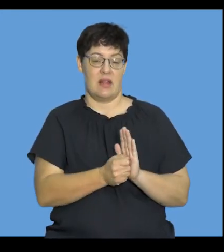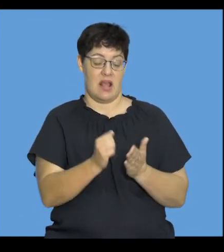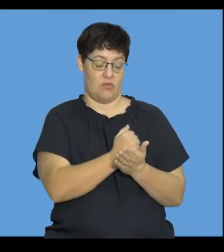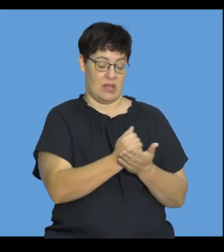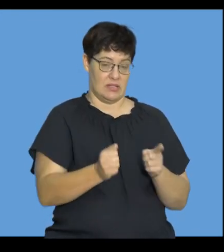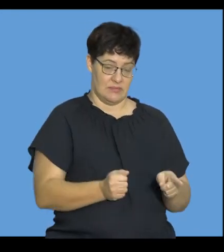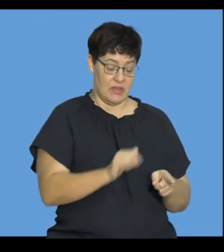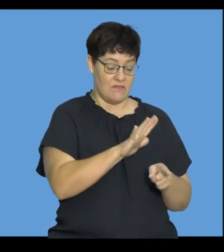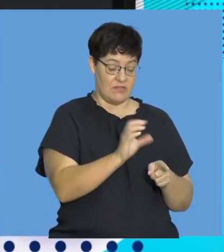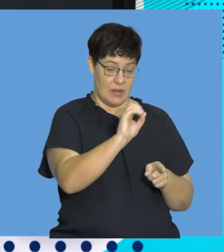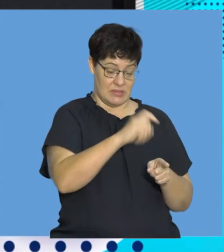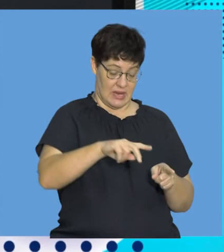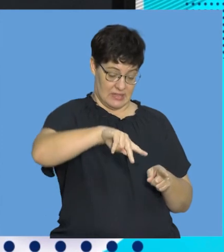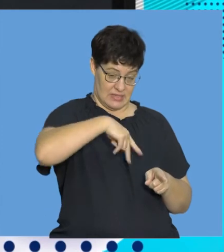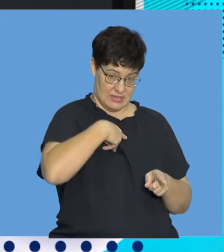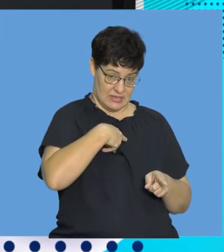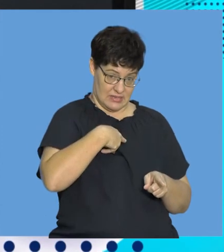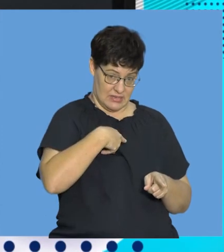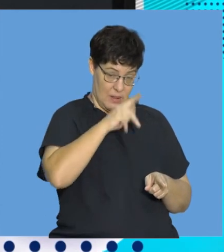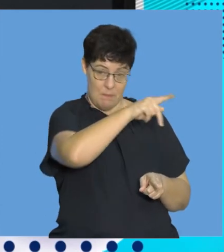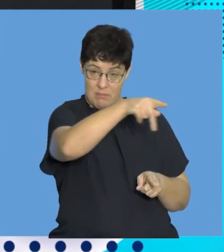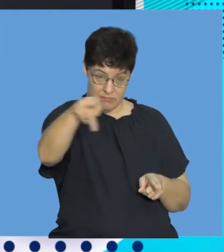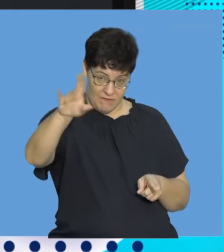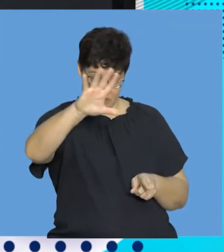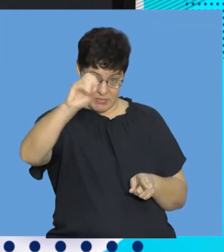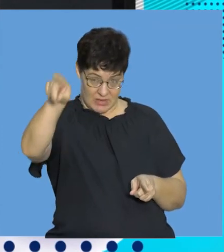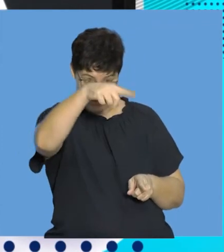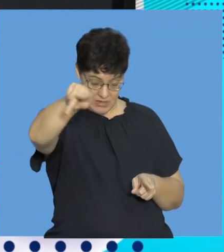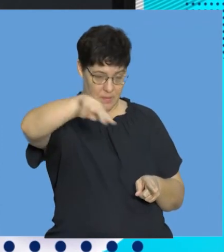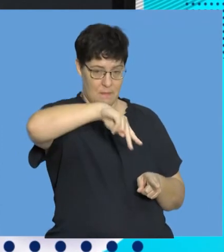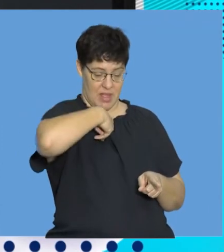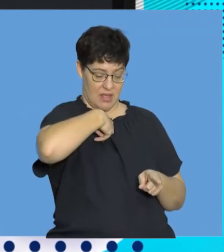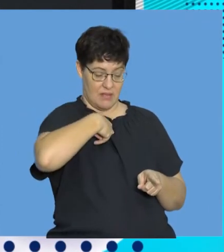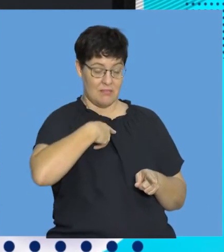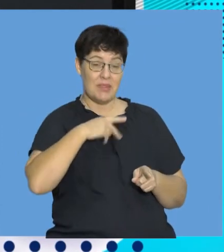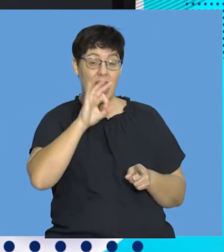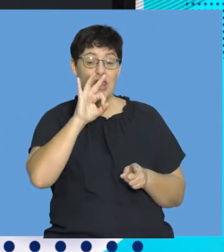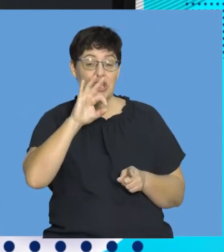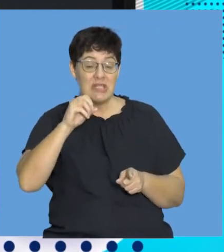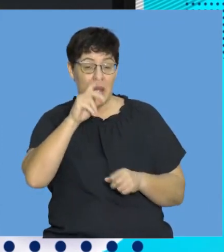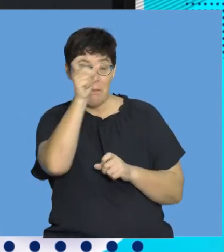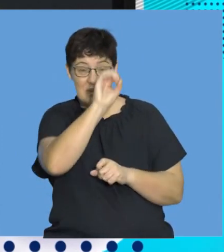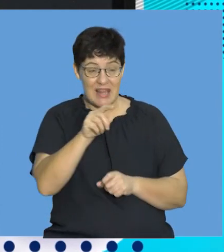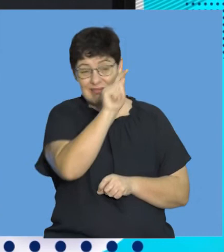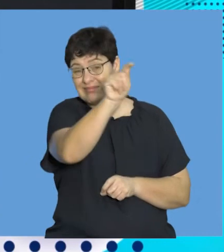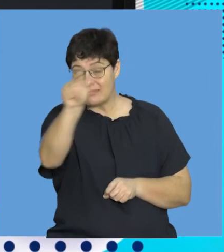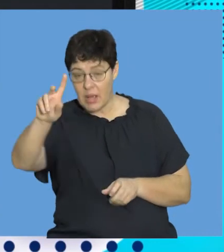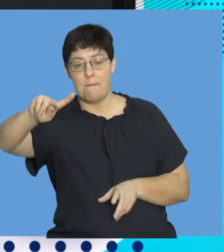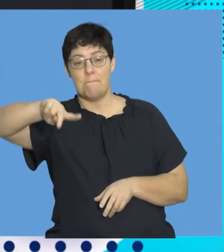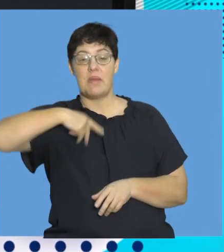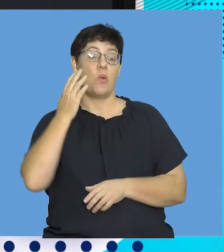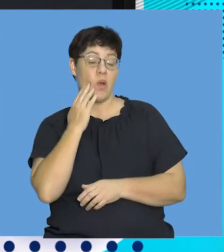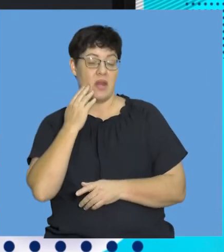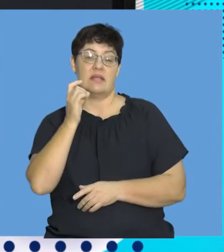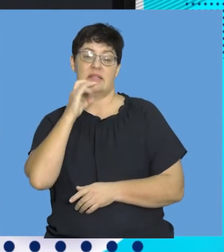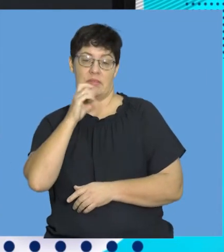credit. 50% will pay us in August. 30% will pay us in September.